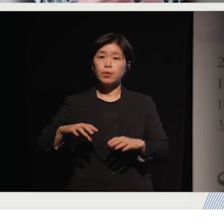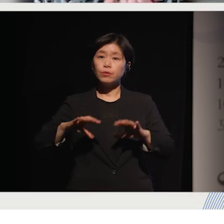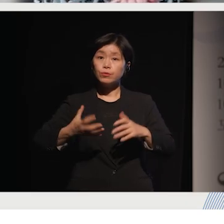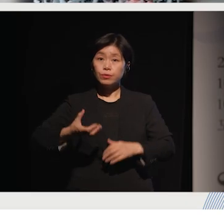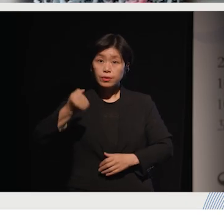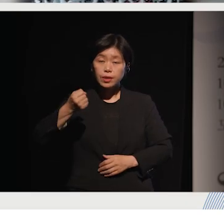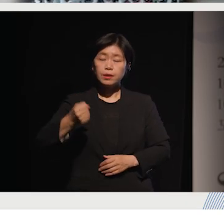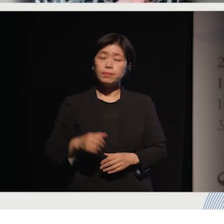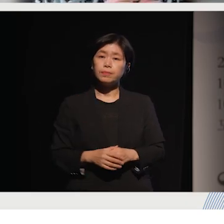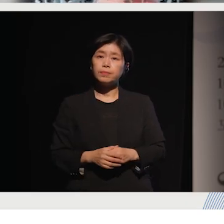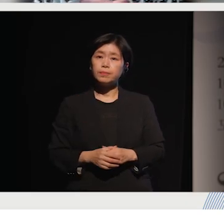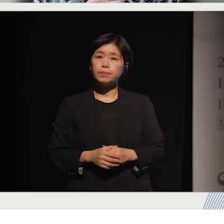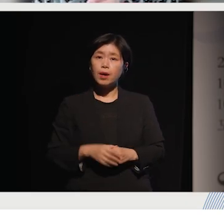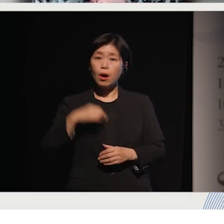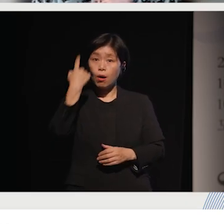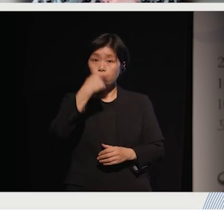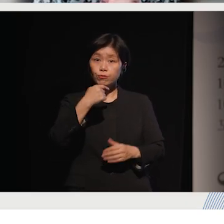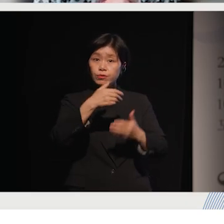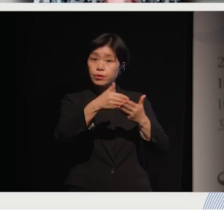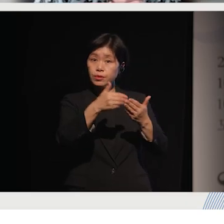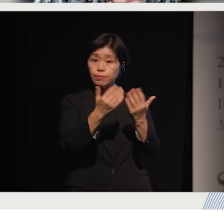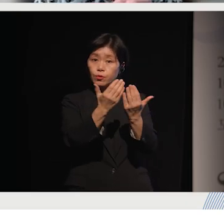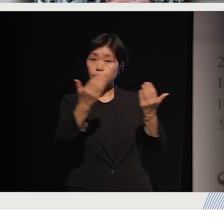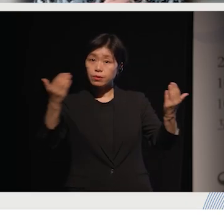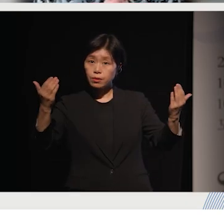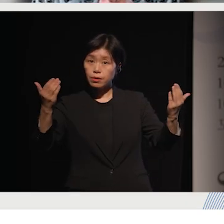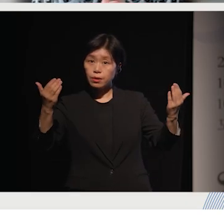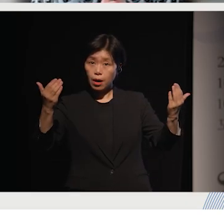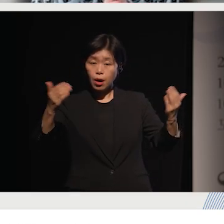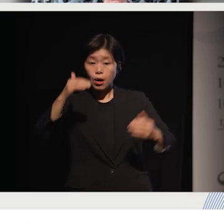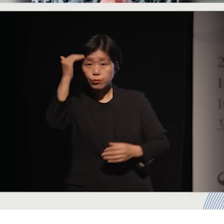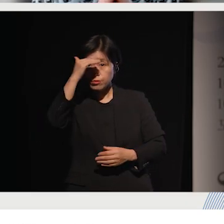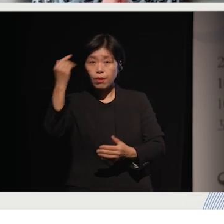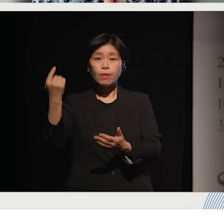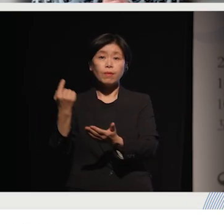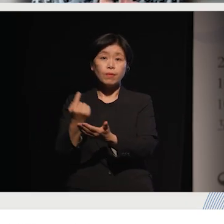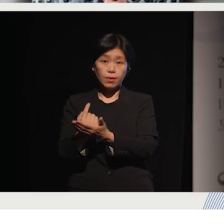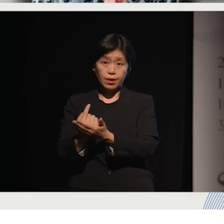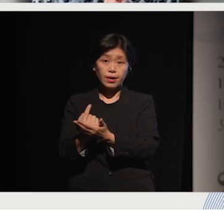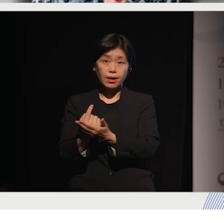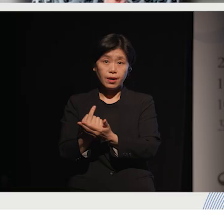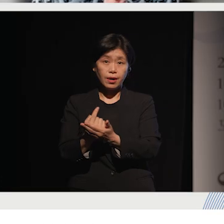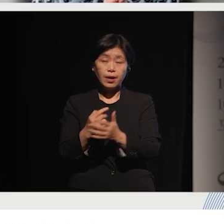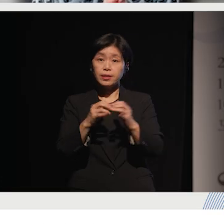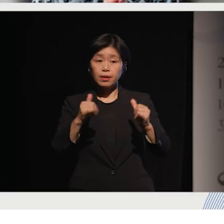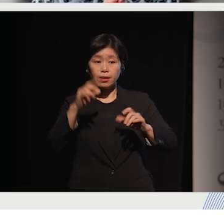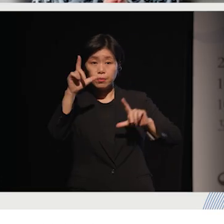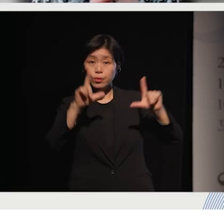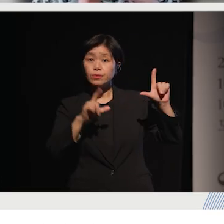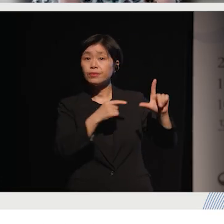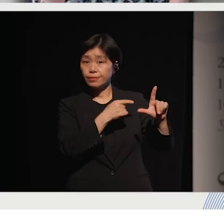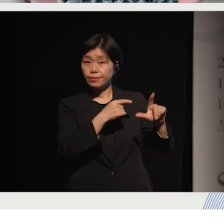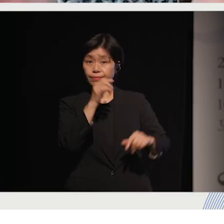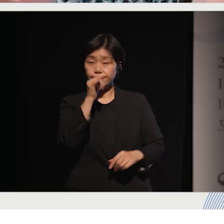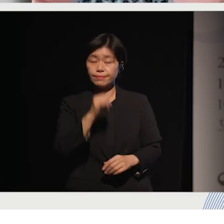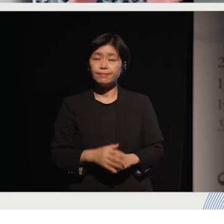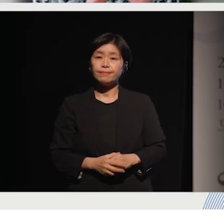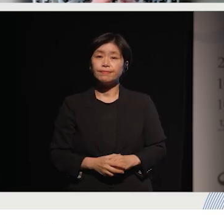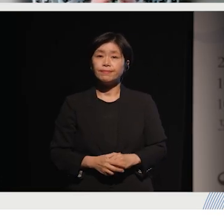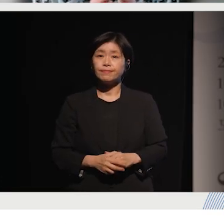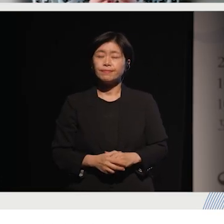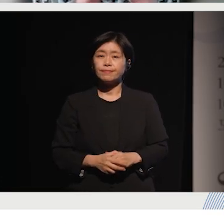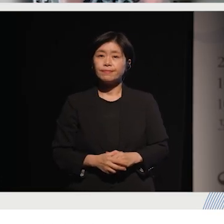greeted by one of our museum educators and an opera singer. And See Me at the Smithsonian is less